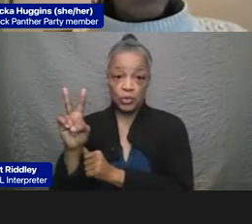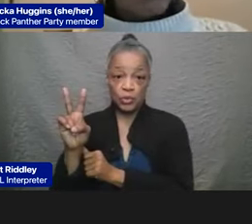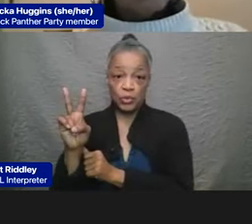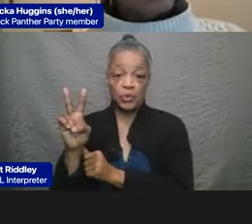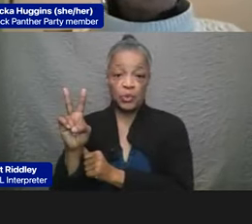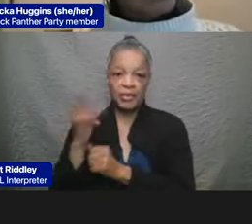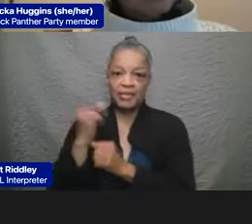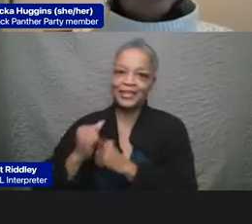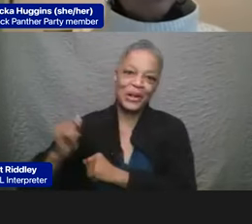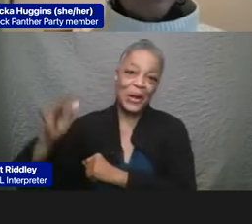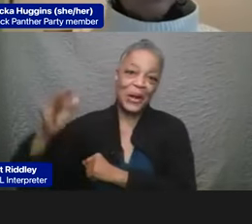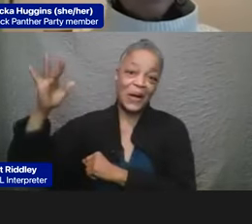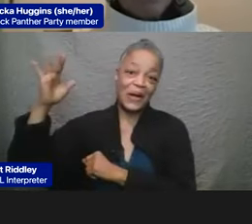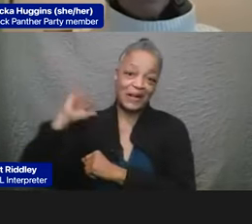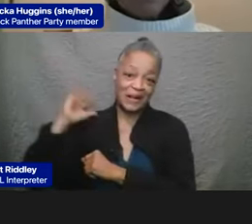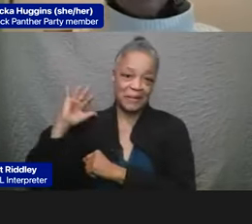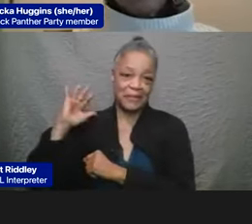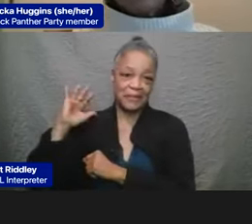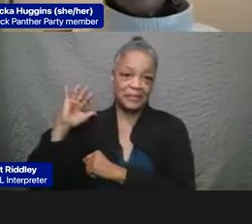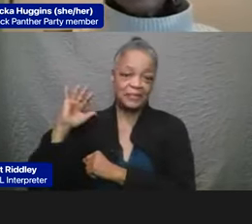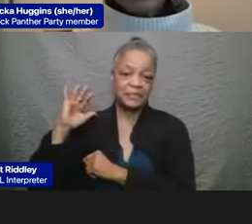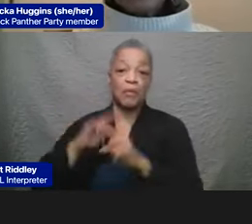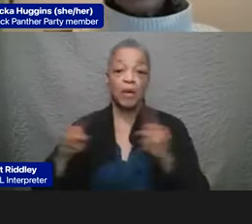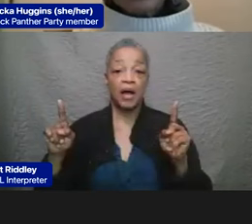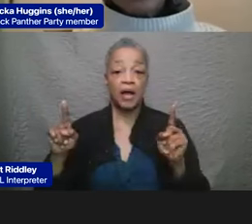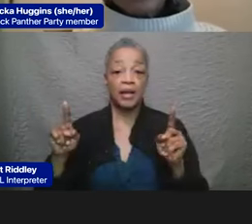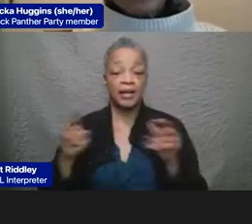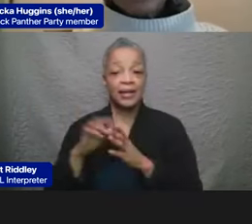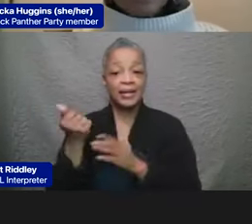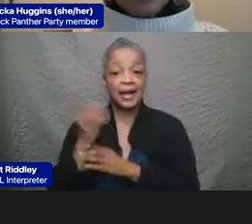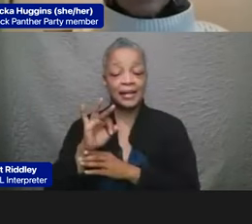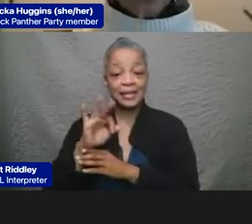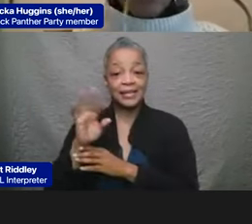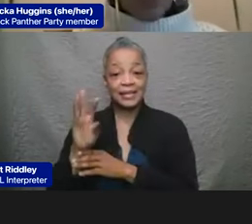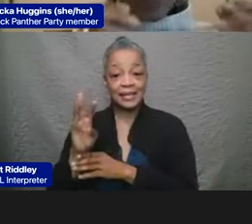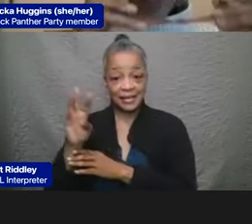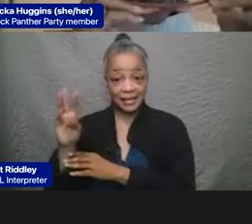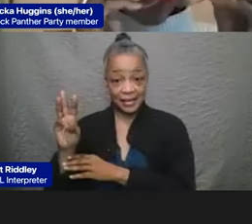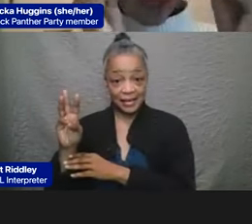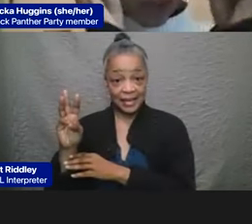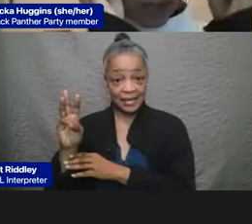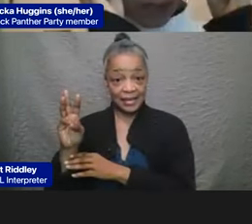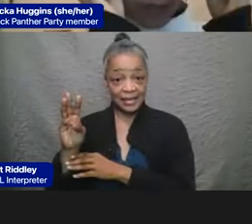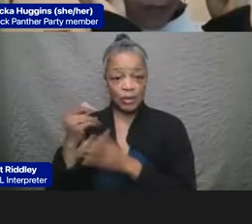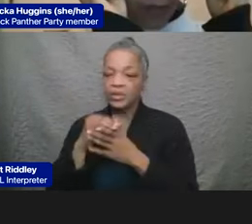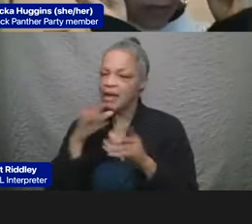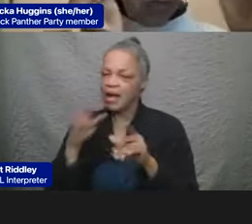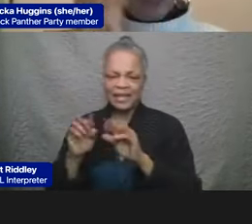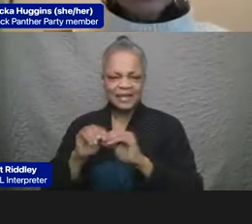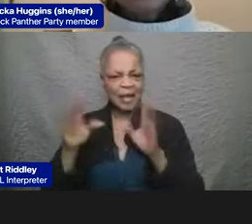a long time ago. But the version in 1966 wasn't as clear